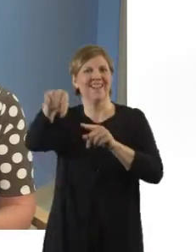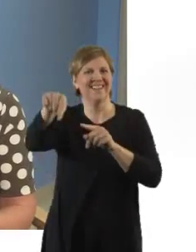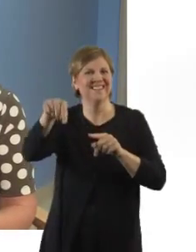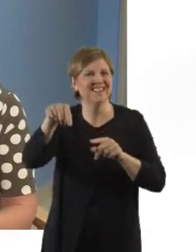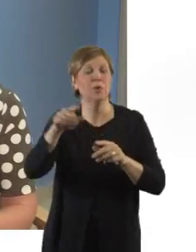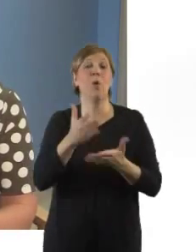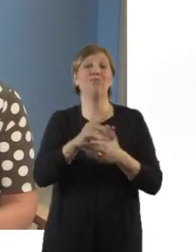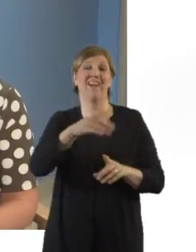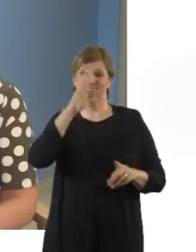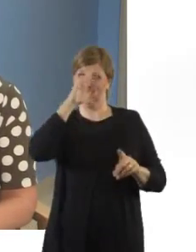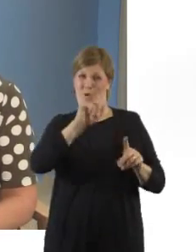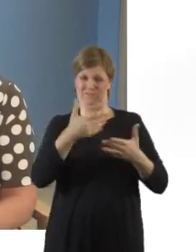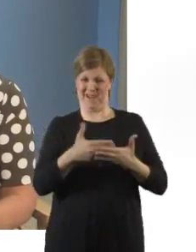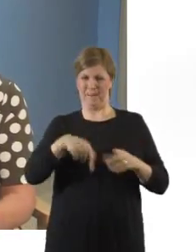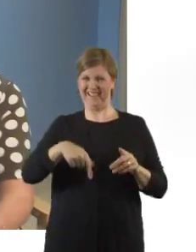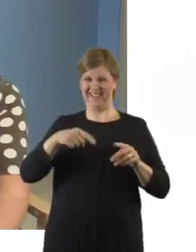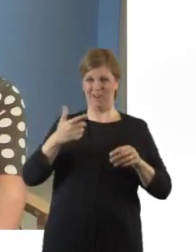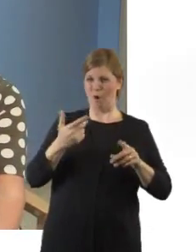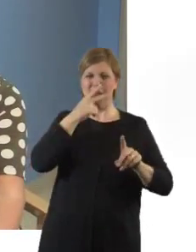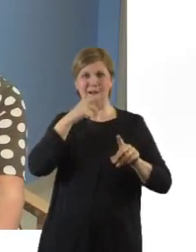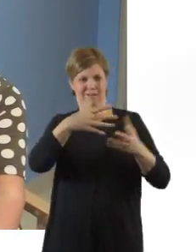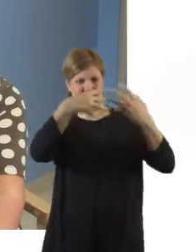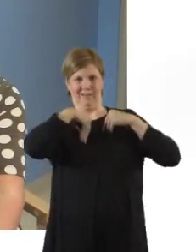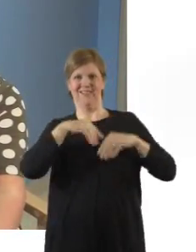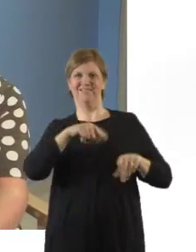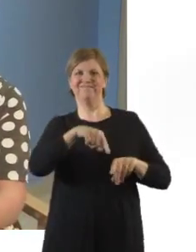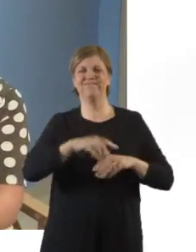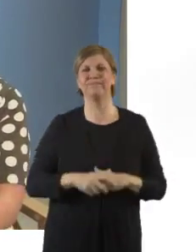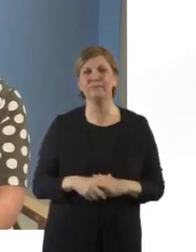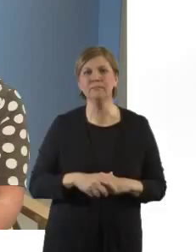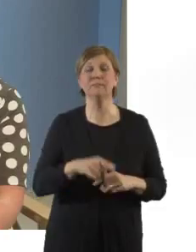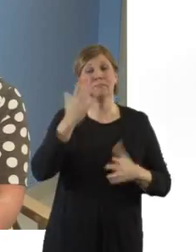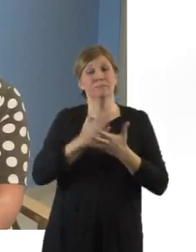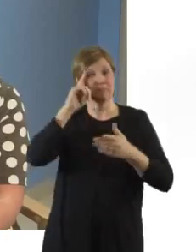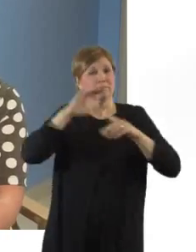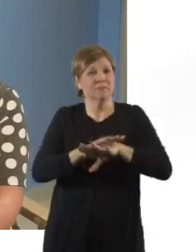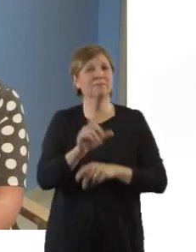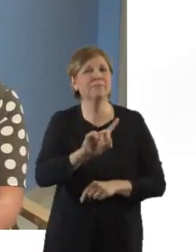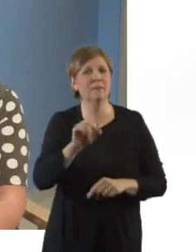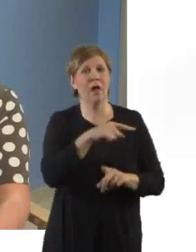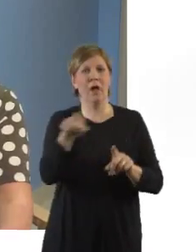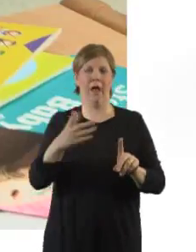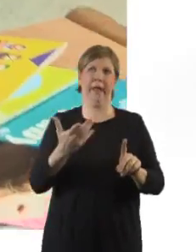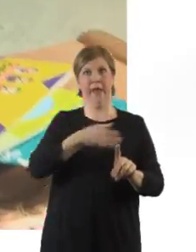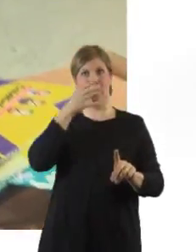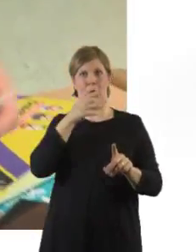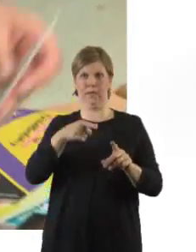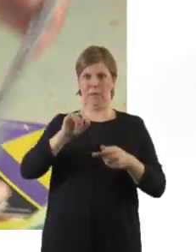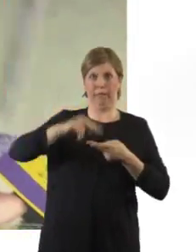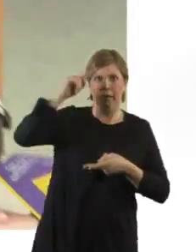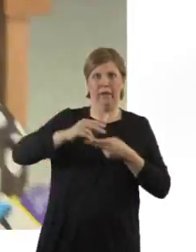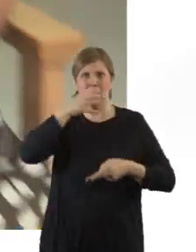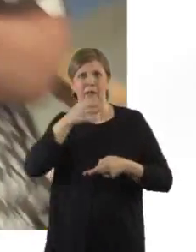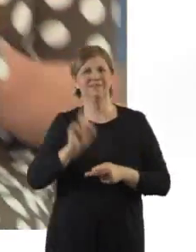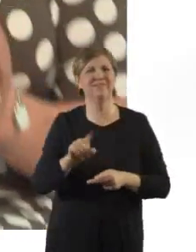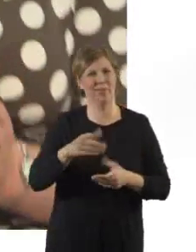death. There can be confusion around the safe limits of alcohol when pregnant, and we advise all mothers to avoid